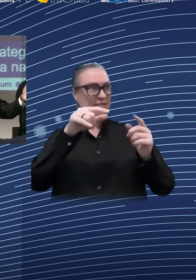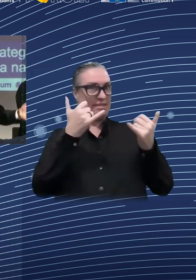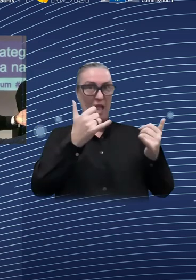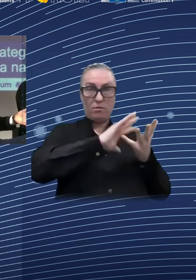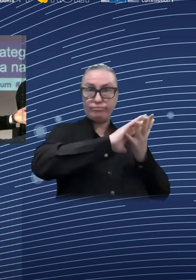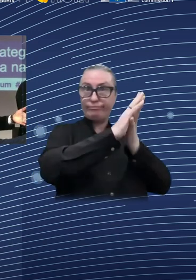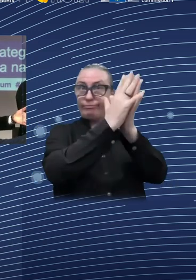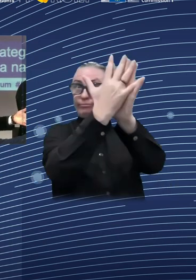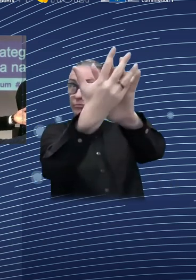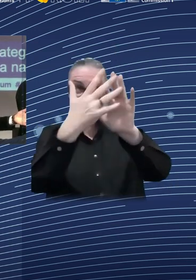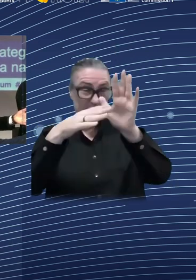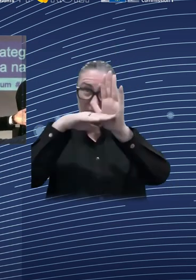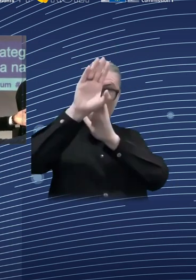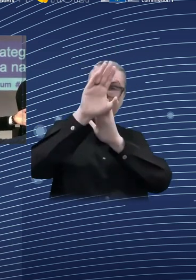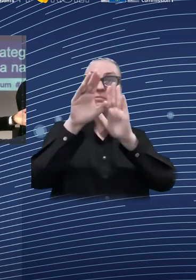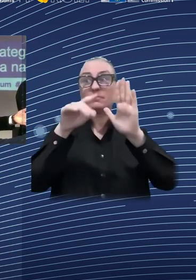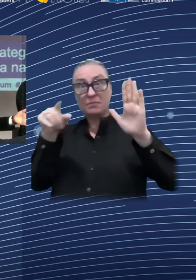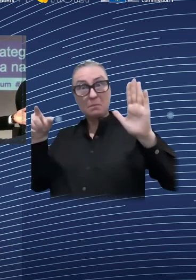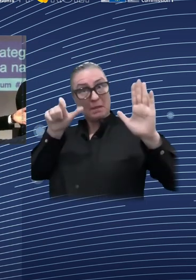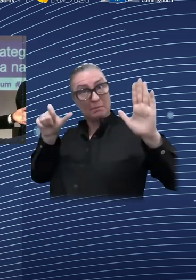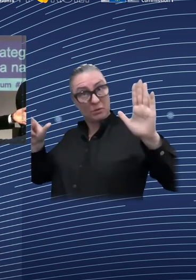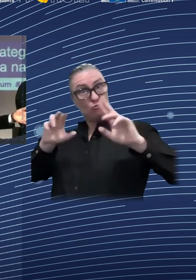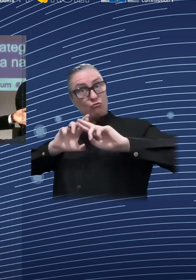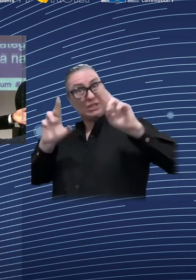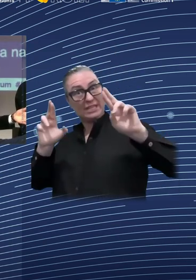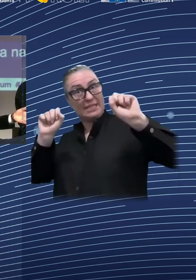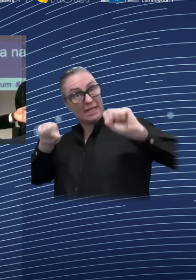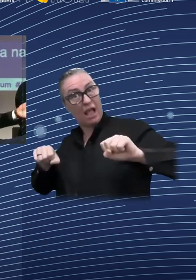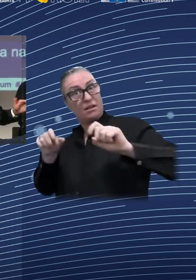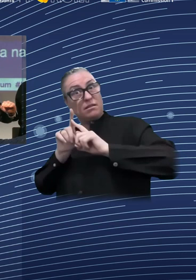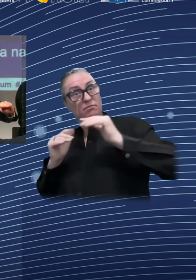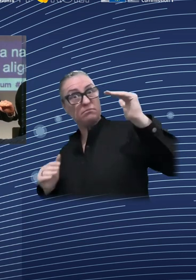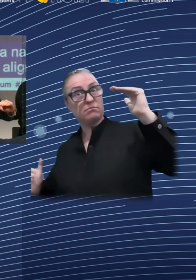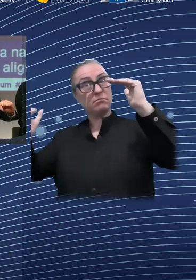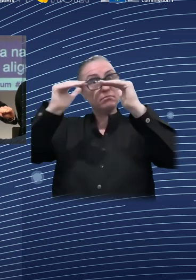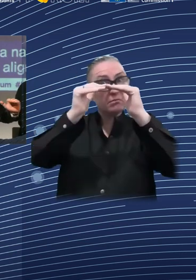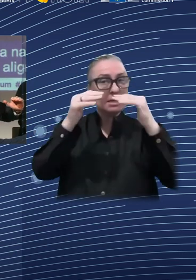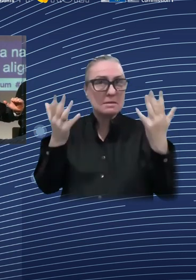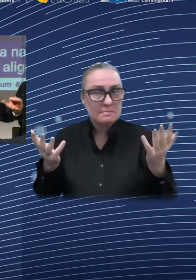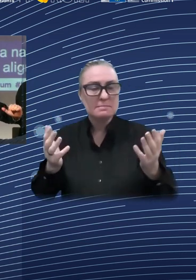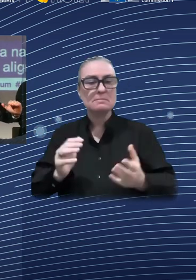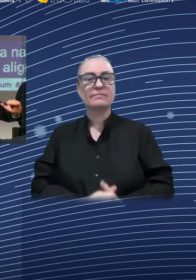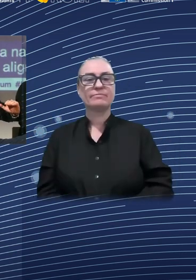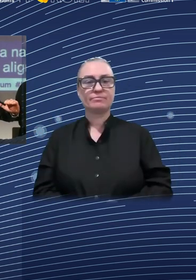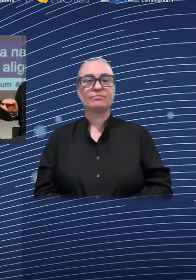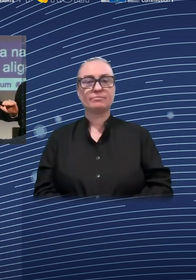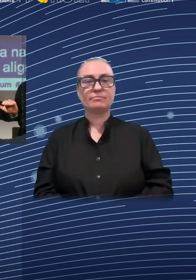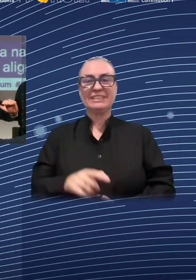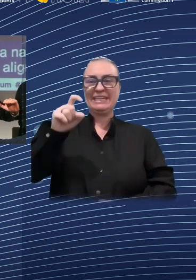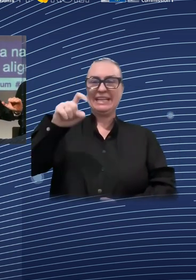That's very much aligned with the targets set out in the digital decade. And within that, we